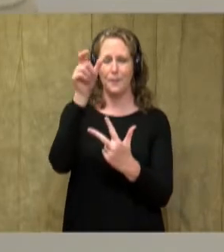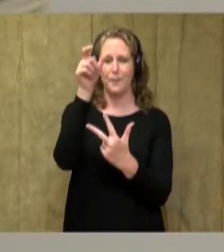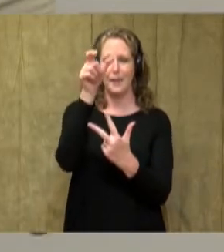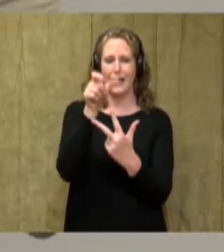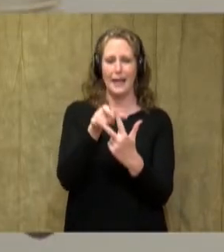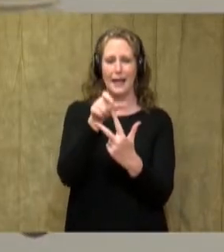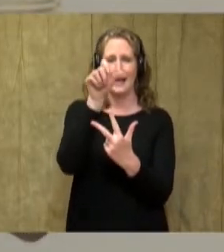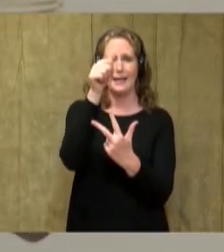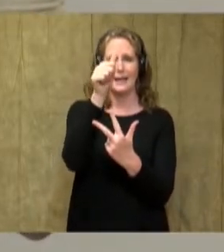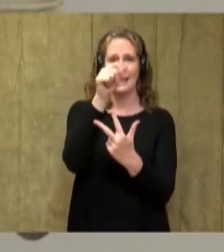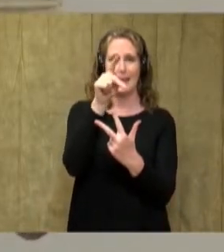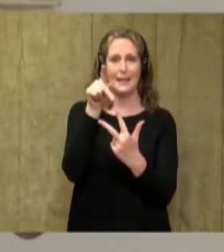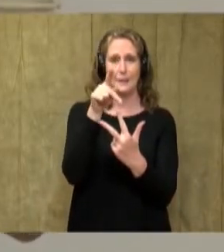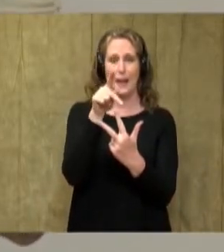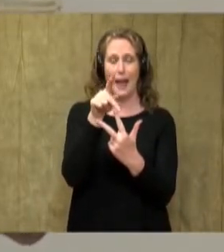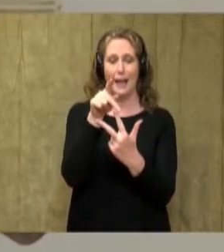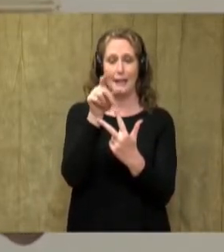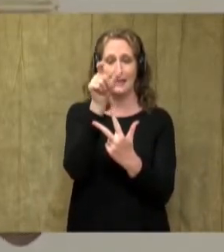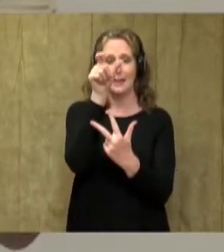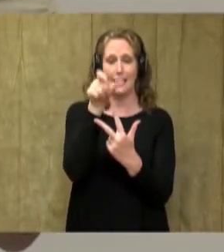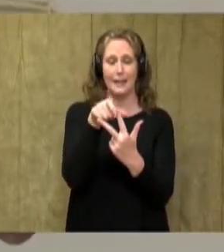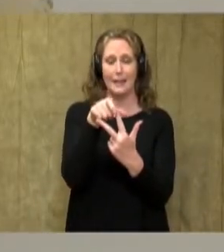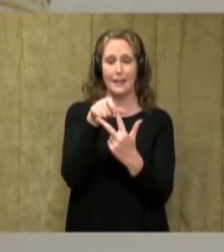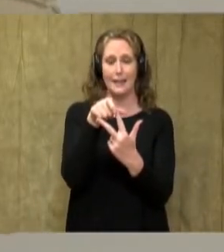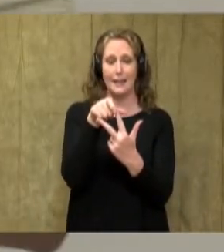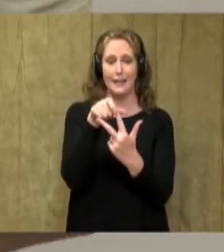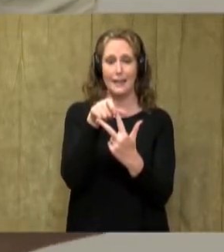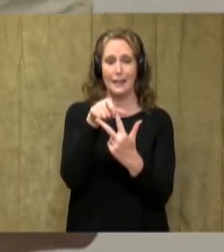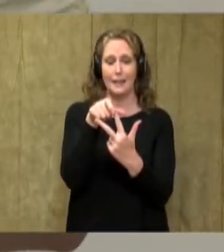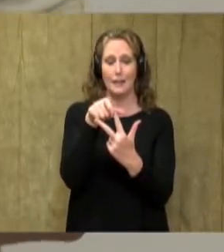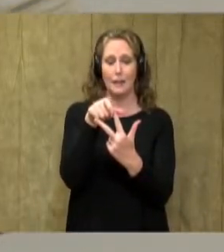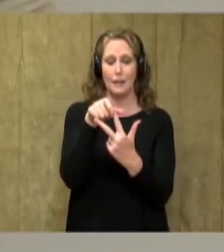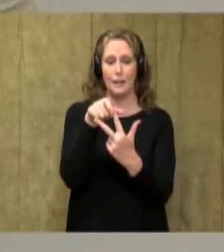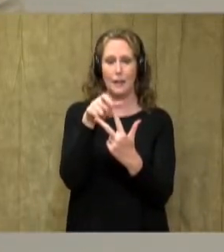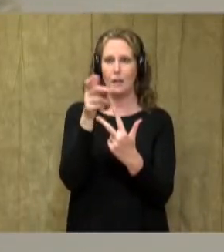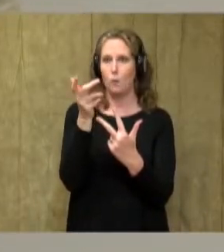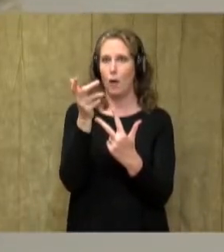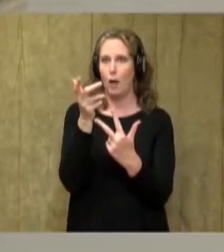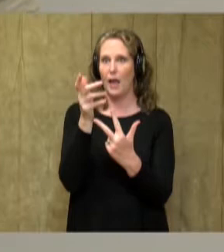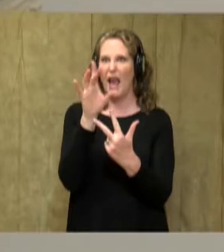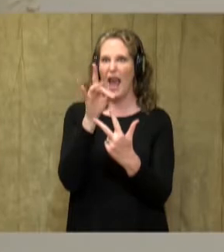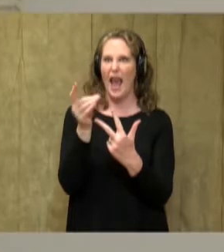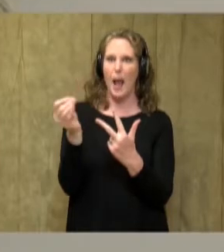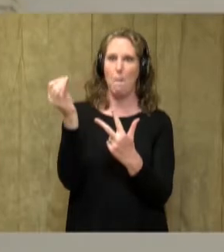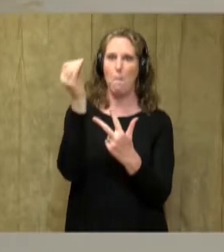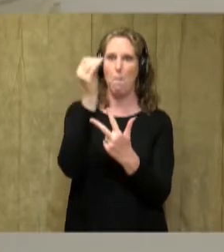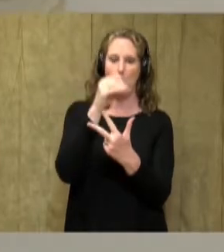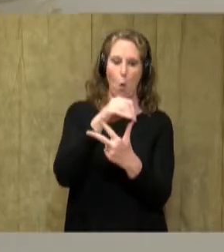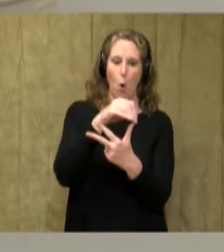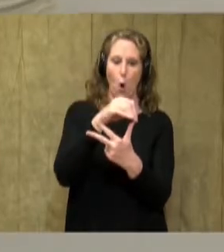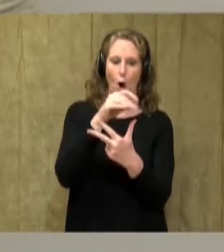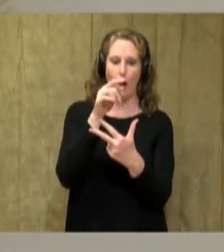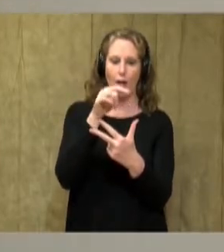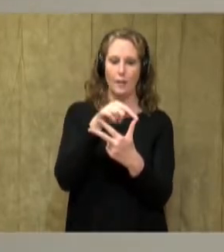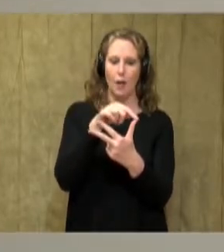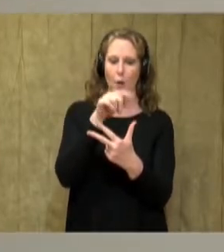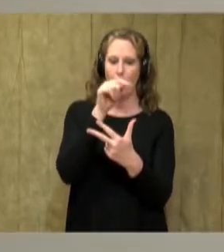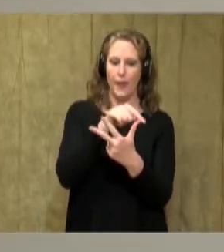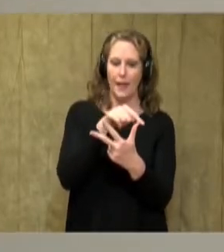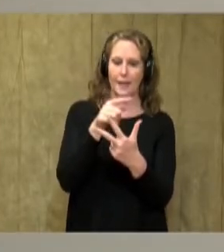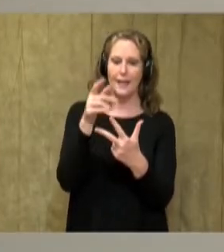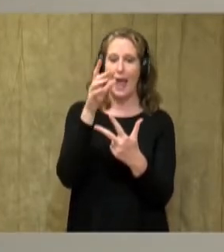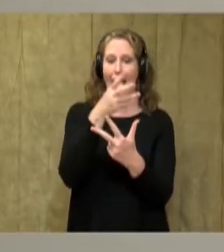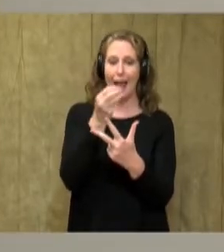digit, the value is 8 more than the ones place. So what digit do you think is going to be